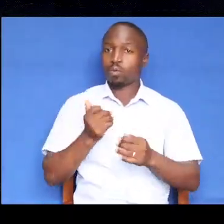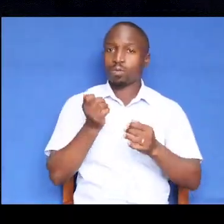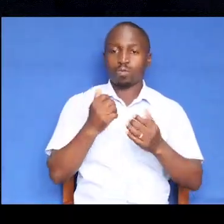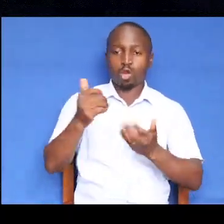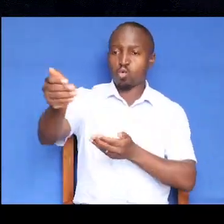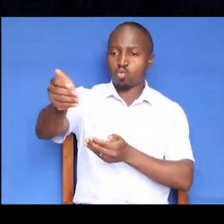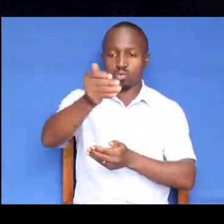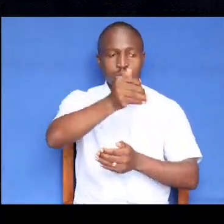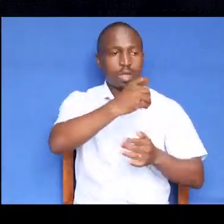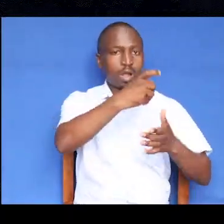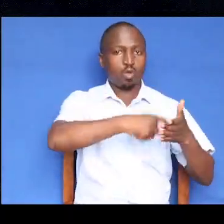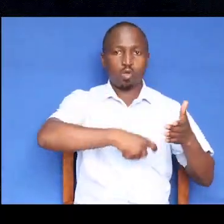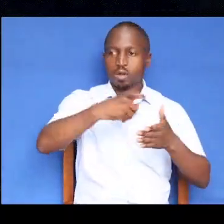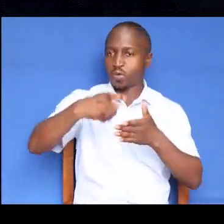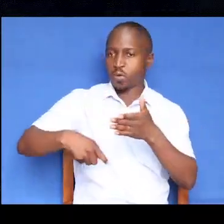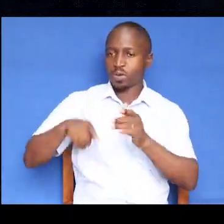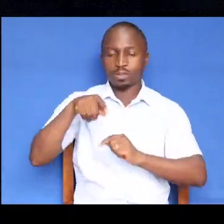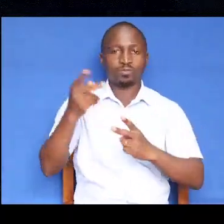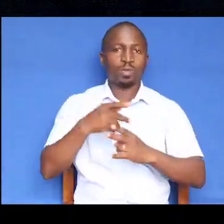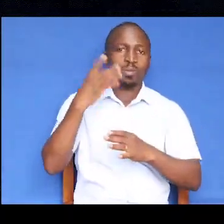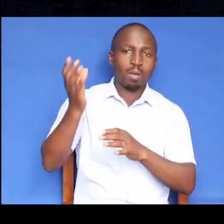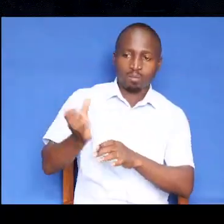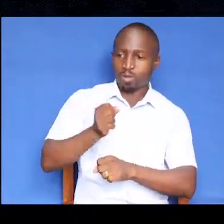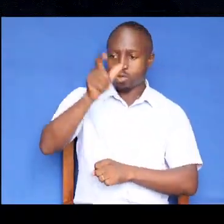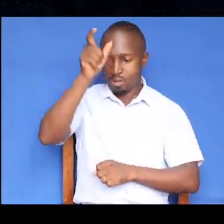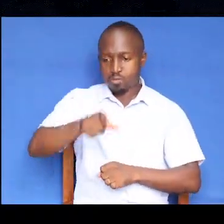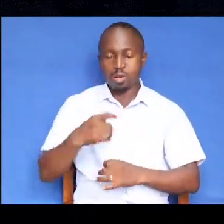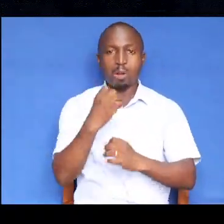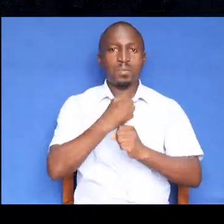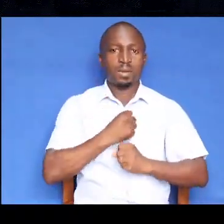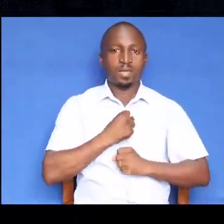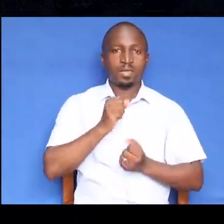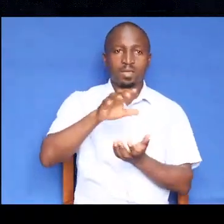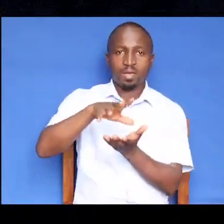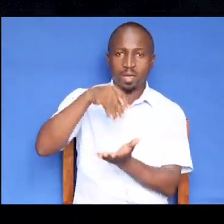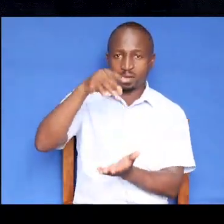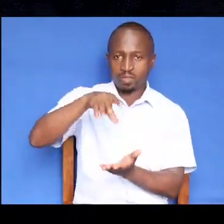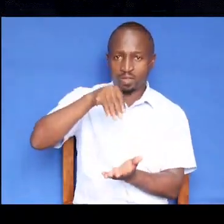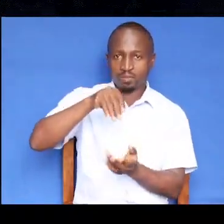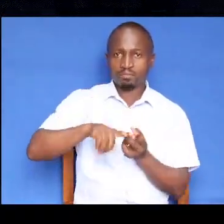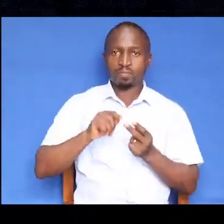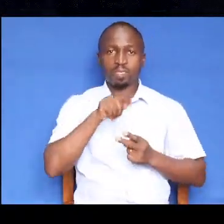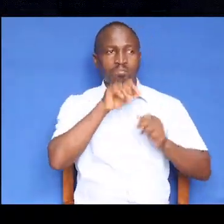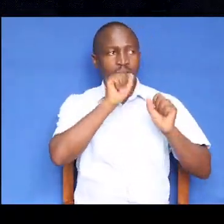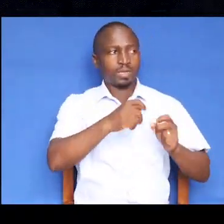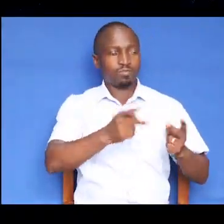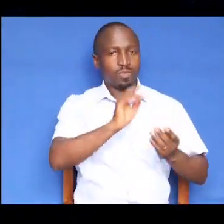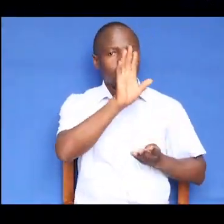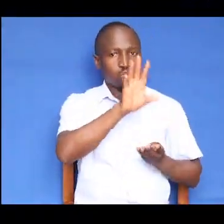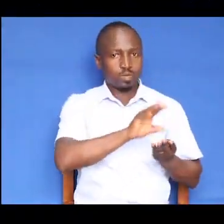always getting rent. So rent is income of people who own land. And here we have to